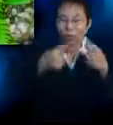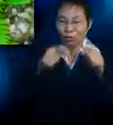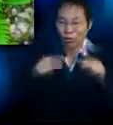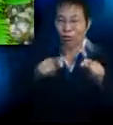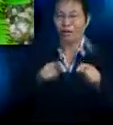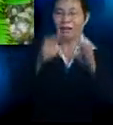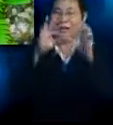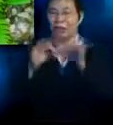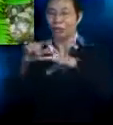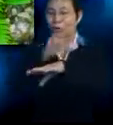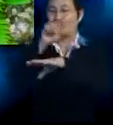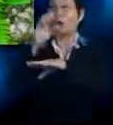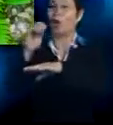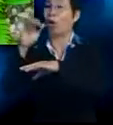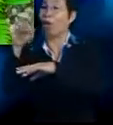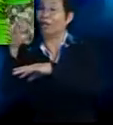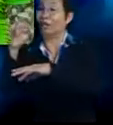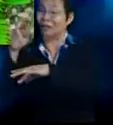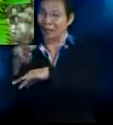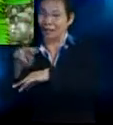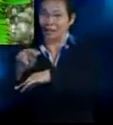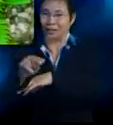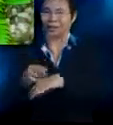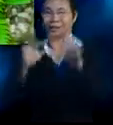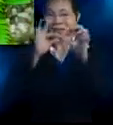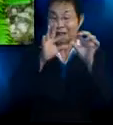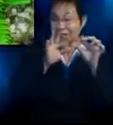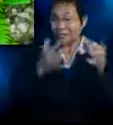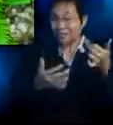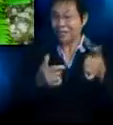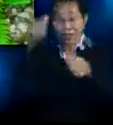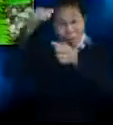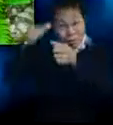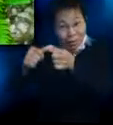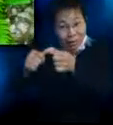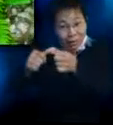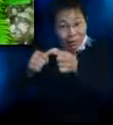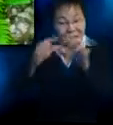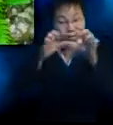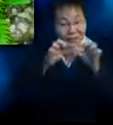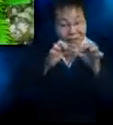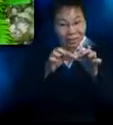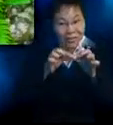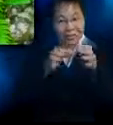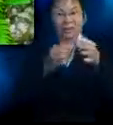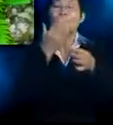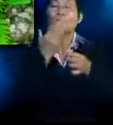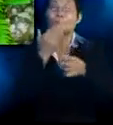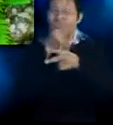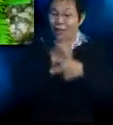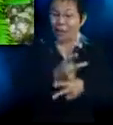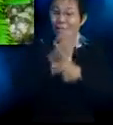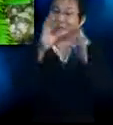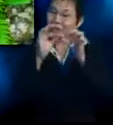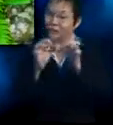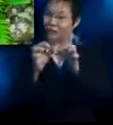by using iodine solution. Why starch? Remember, extra glucose is stored as